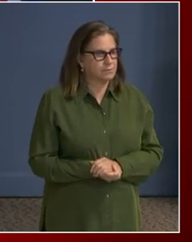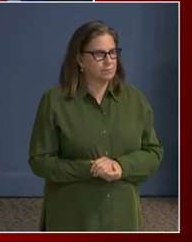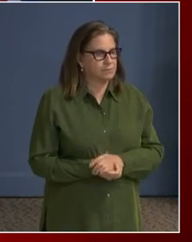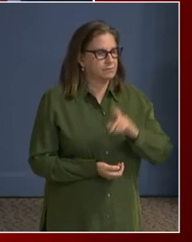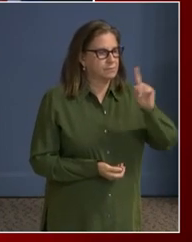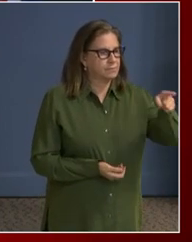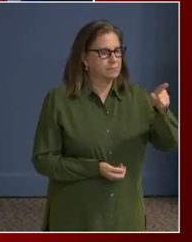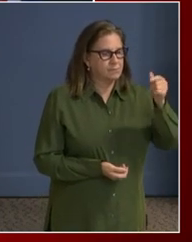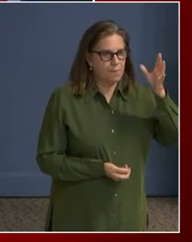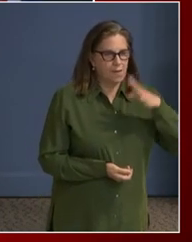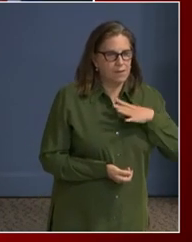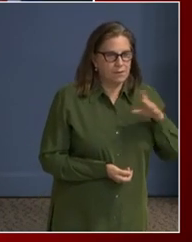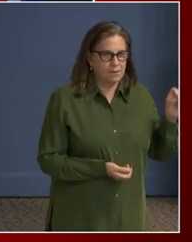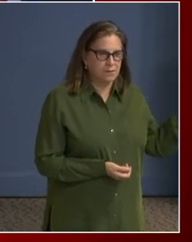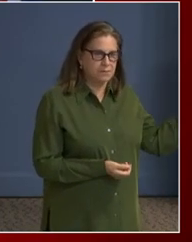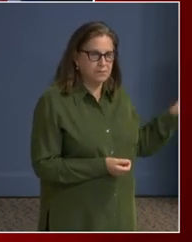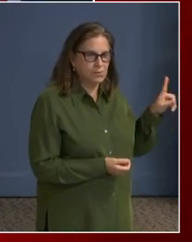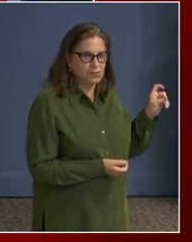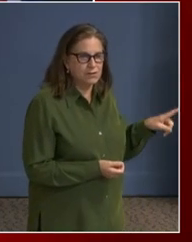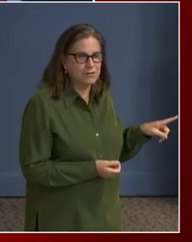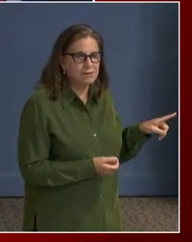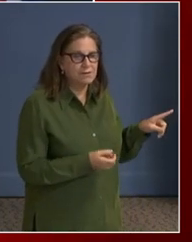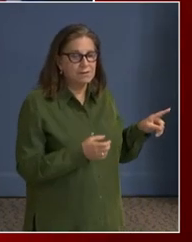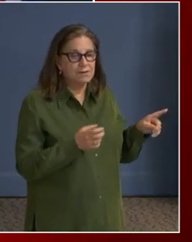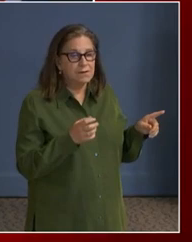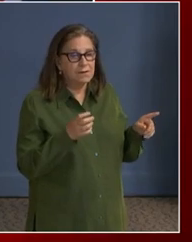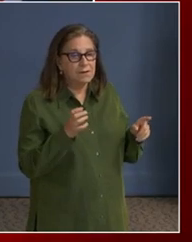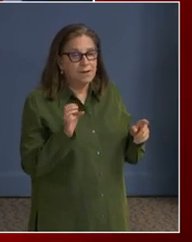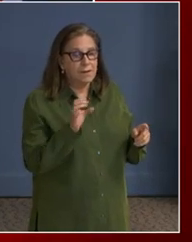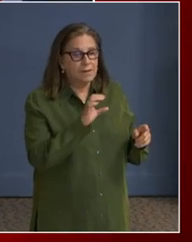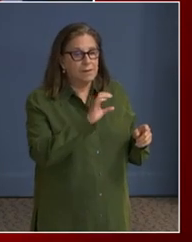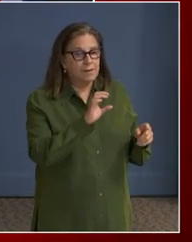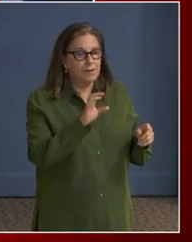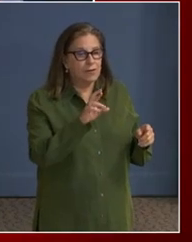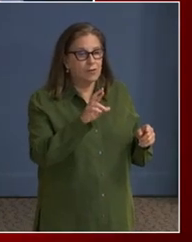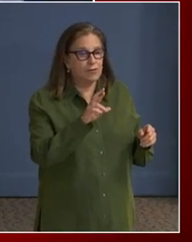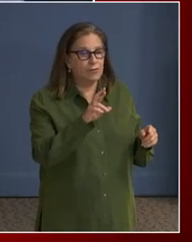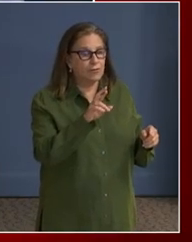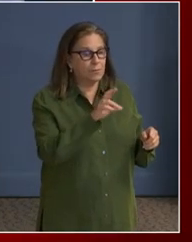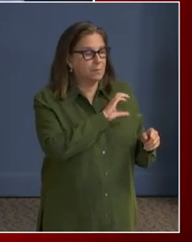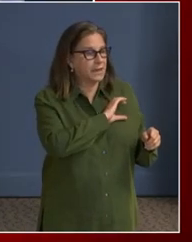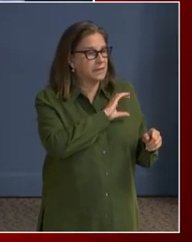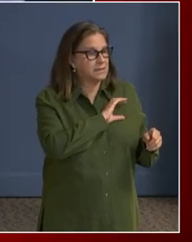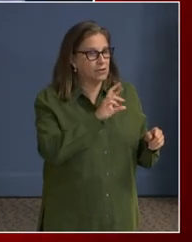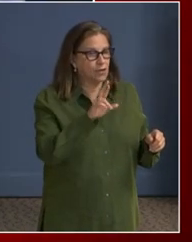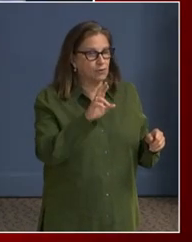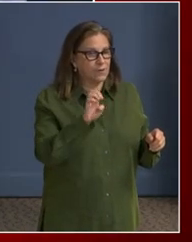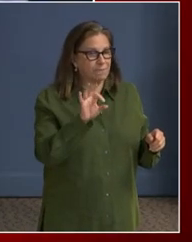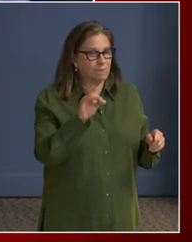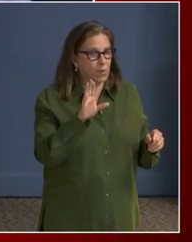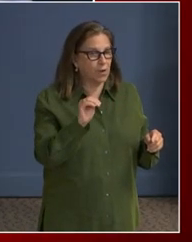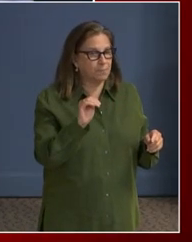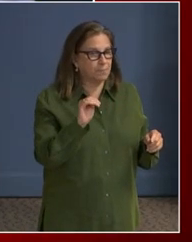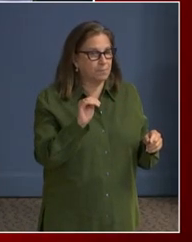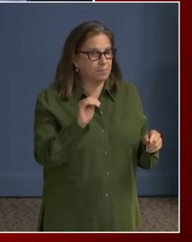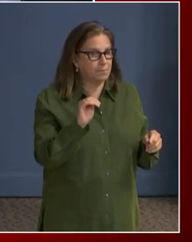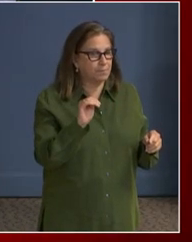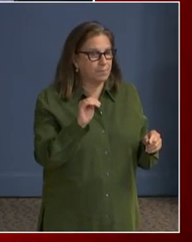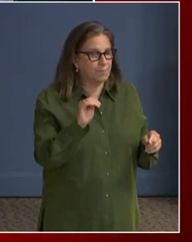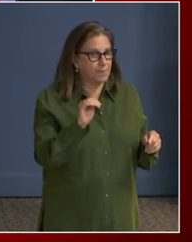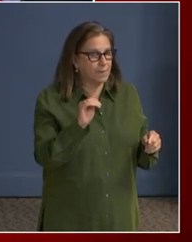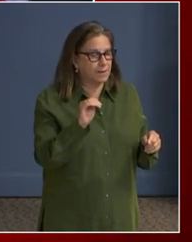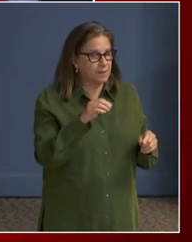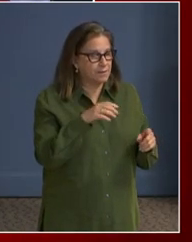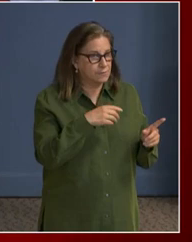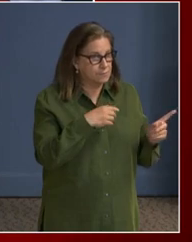Mayor, Yes. on emergency police reform legislation, I understand that has been transmitted to your office. Have you had a chance to review it,